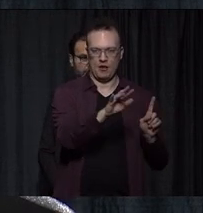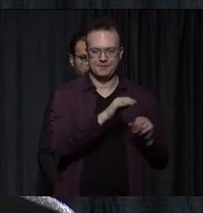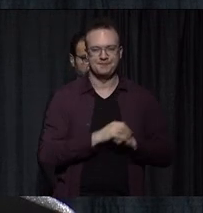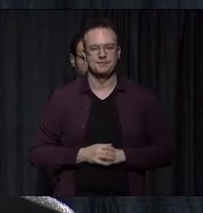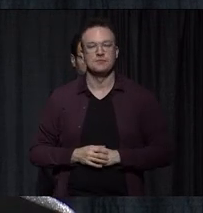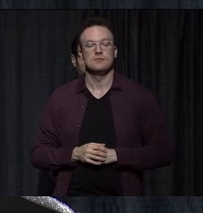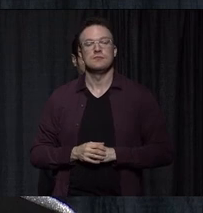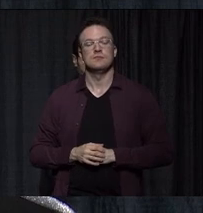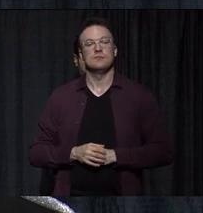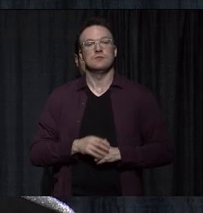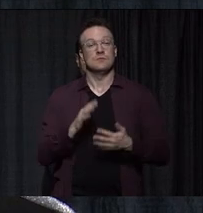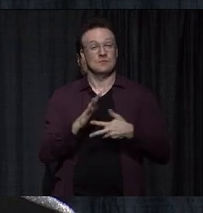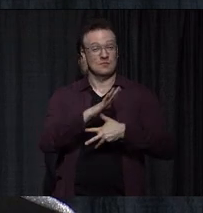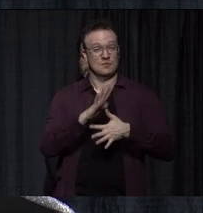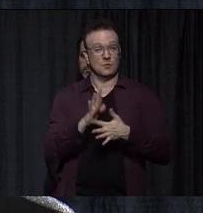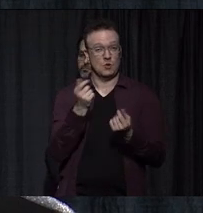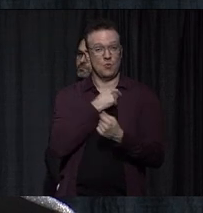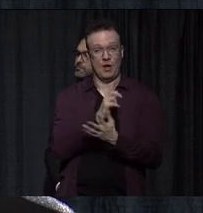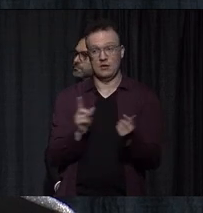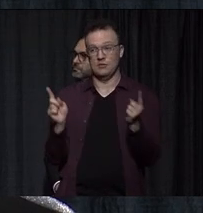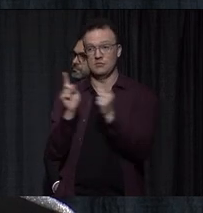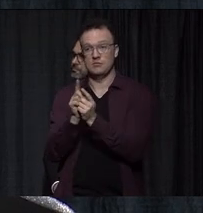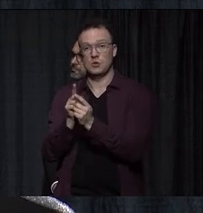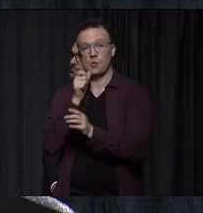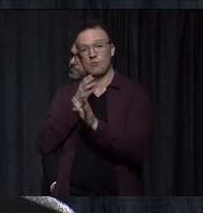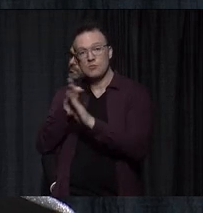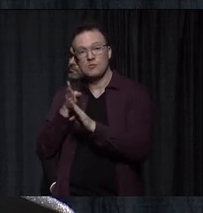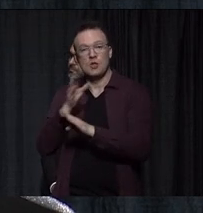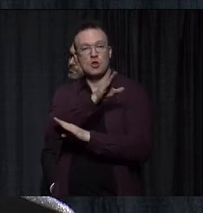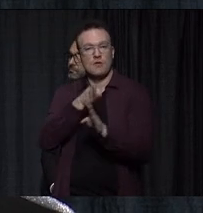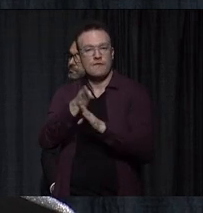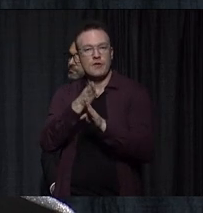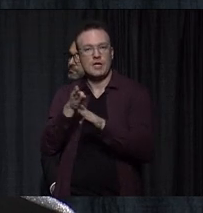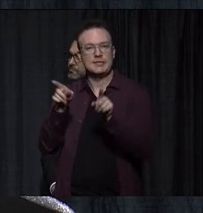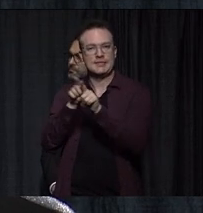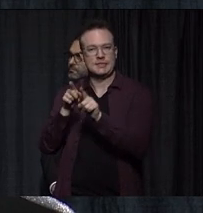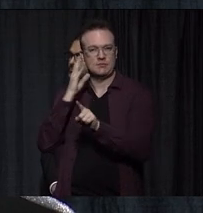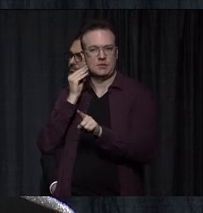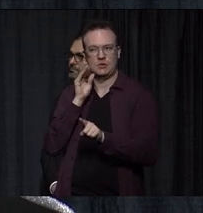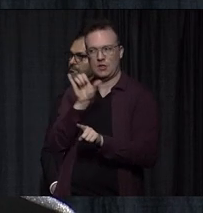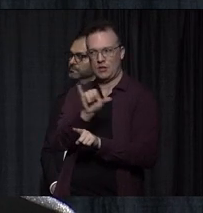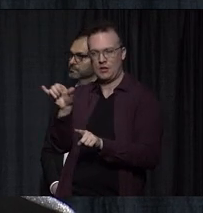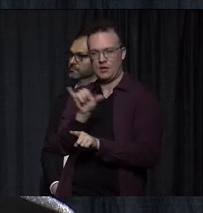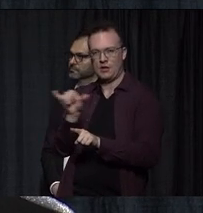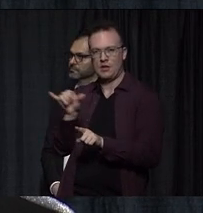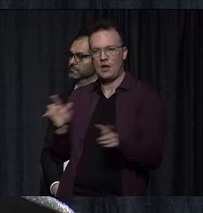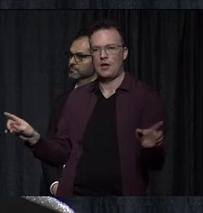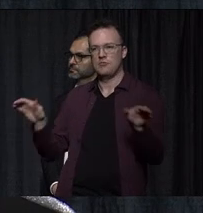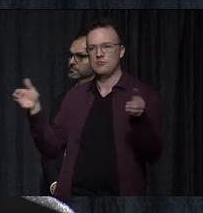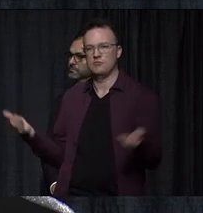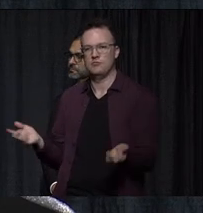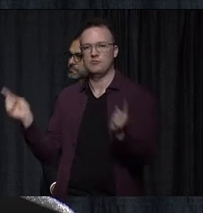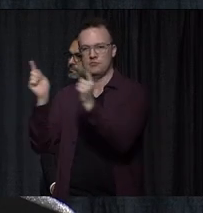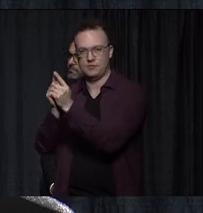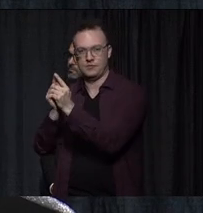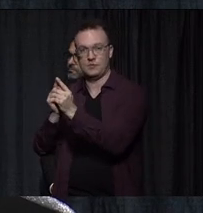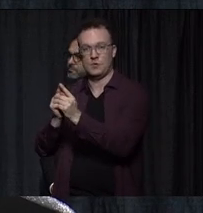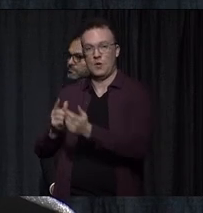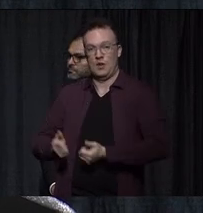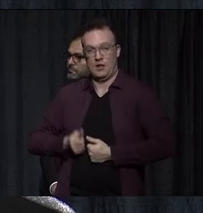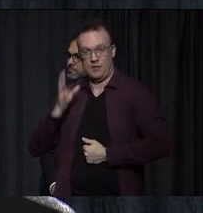a relationship with top professionals in their fields who will share similar experiences, both lived and professional, with